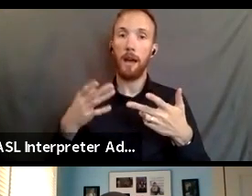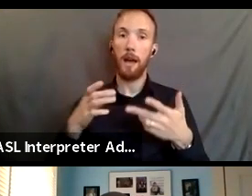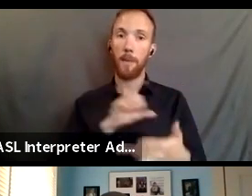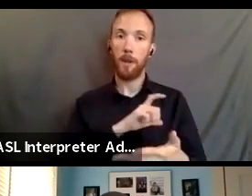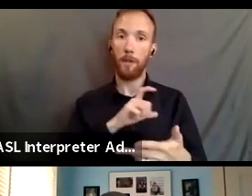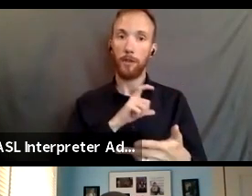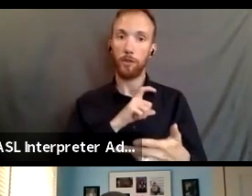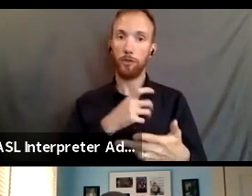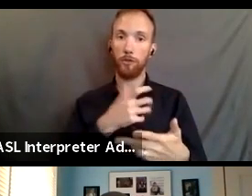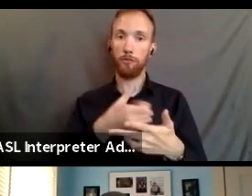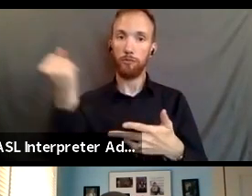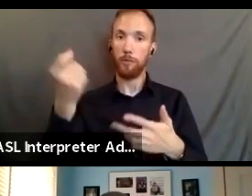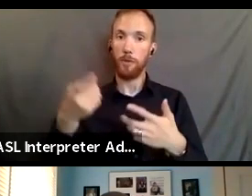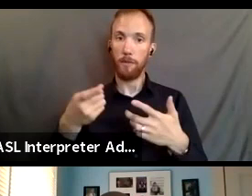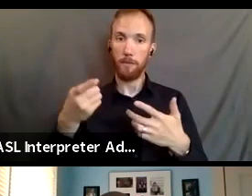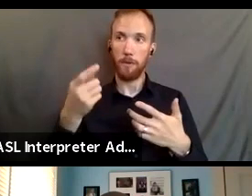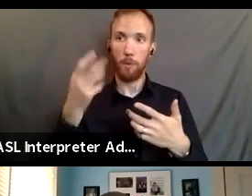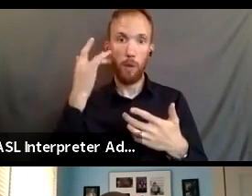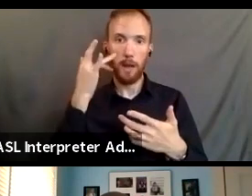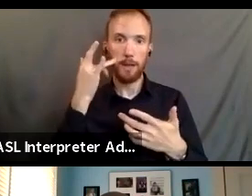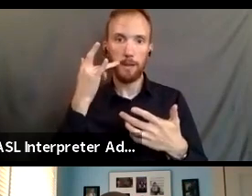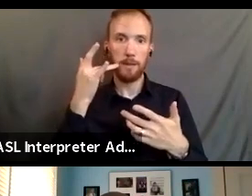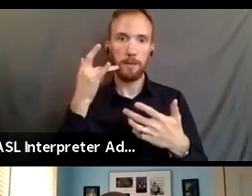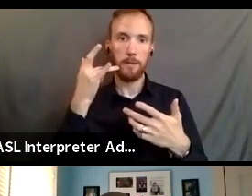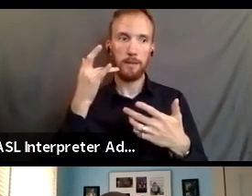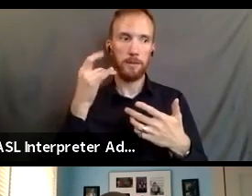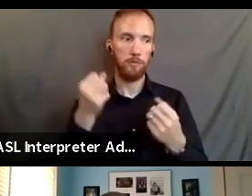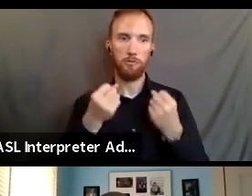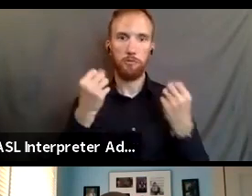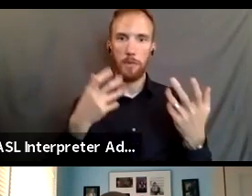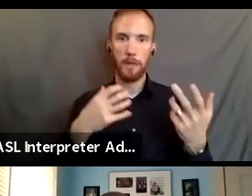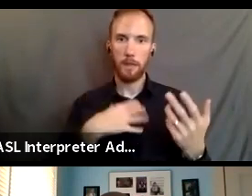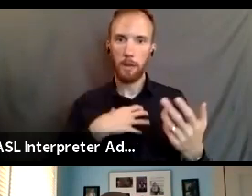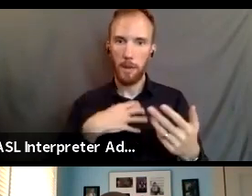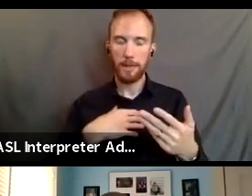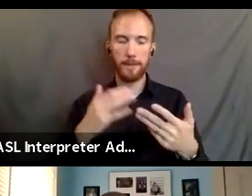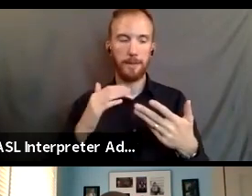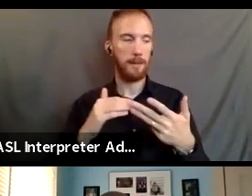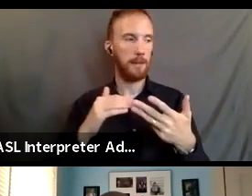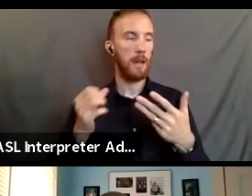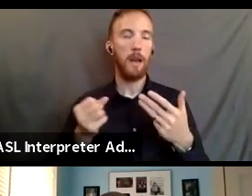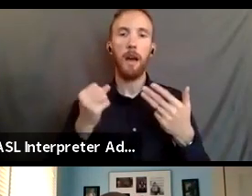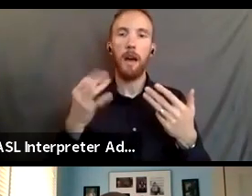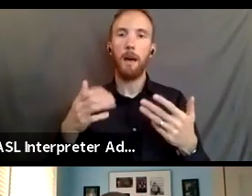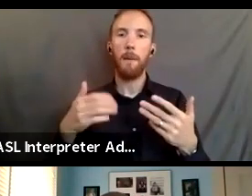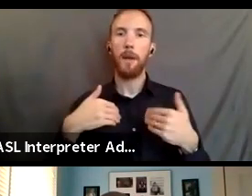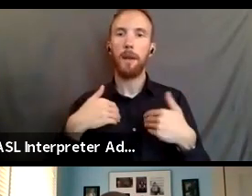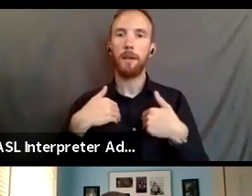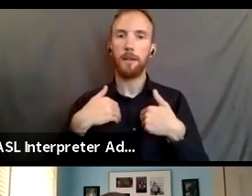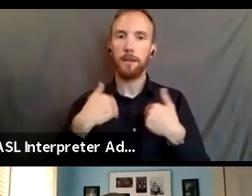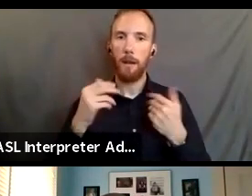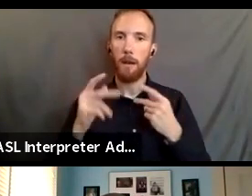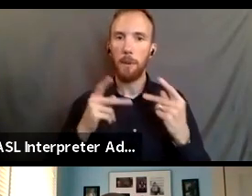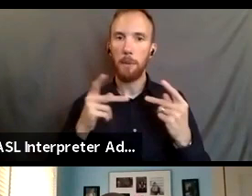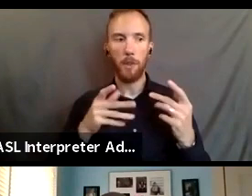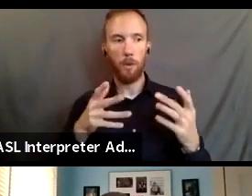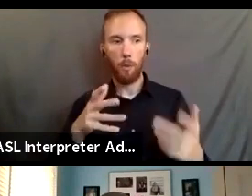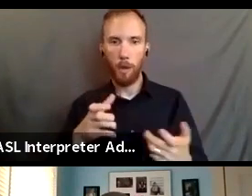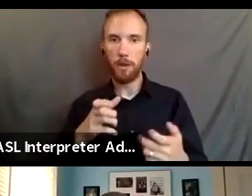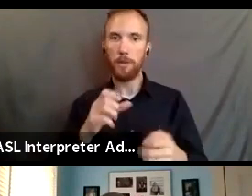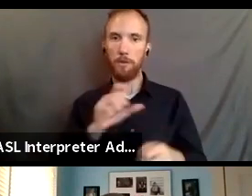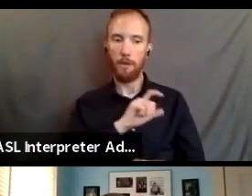of complaining how many young people have asked over and over again to have resource officers removed and the schools were